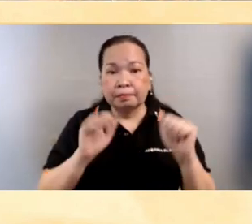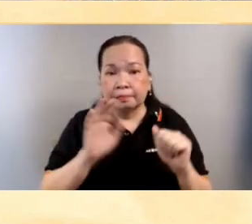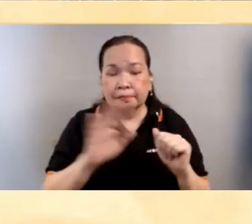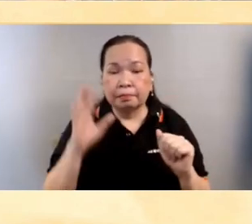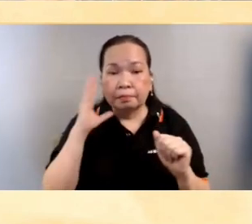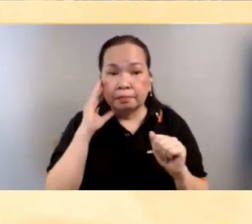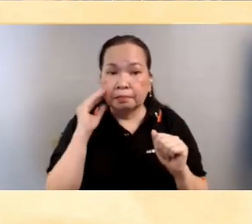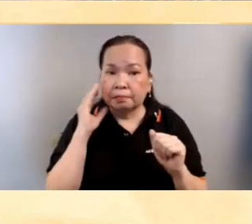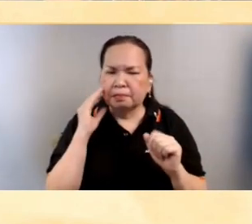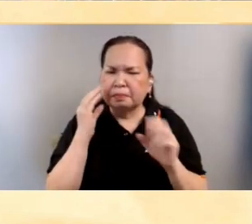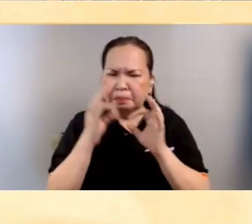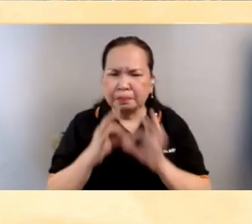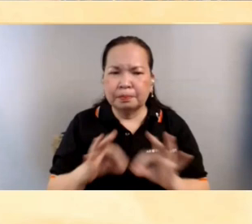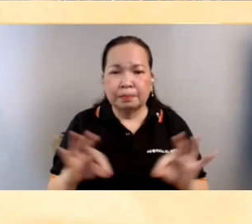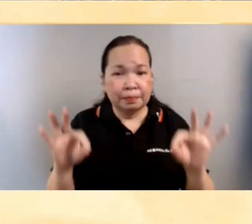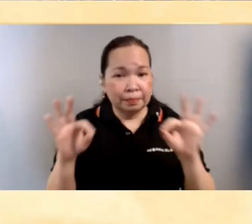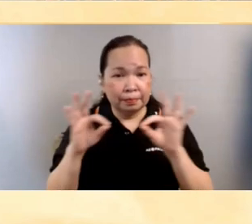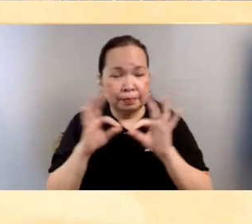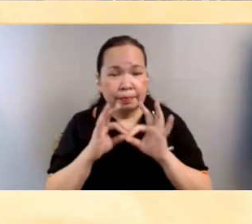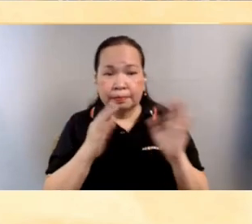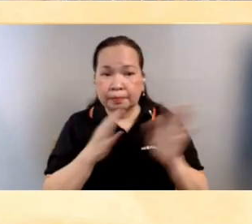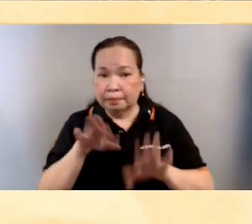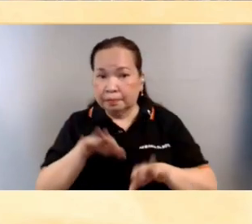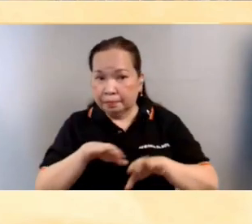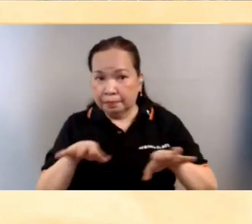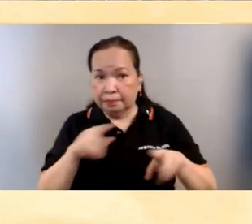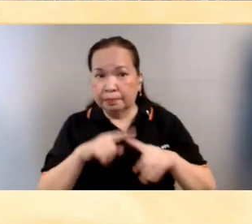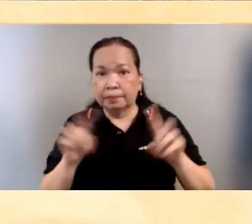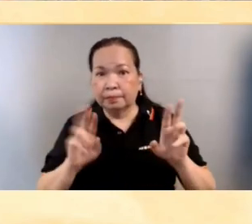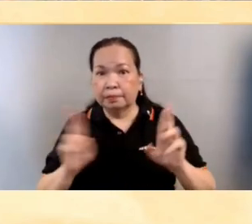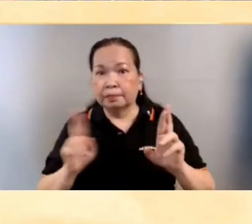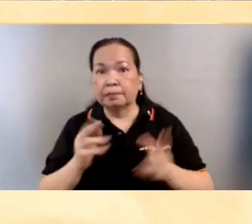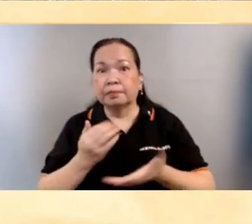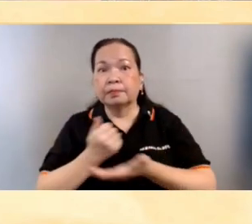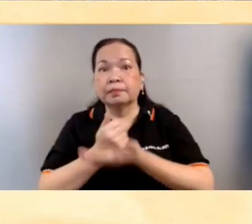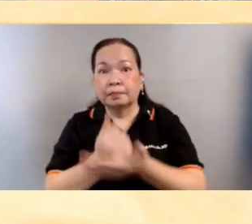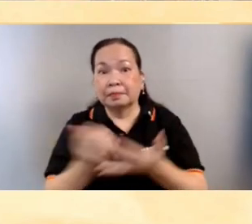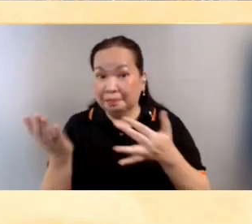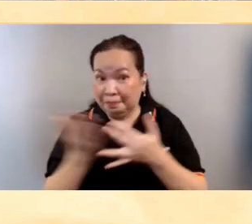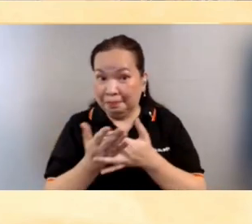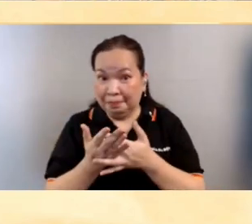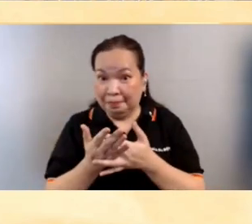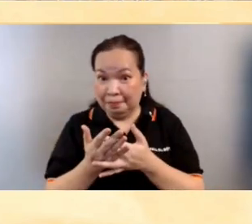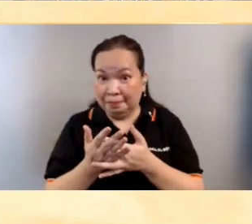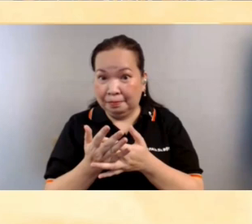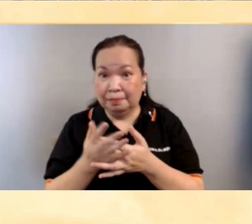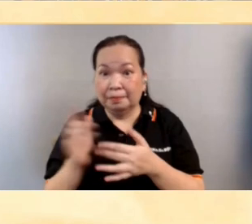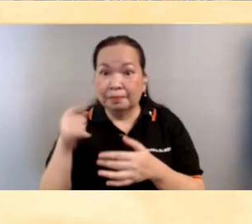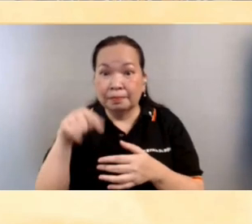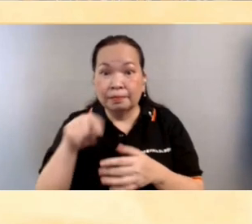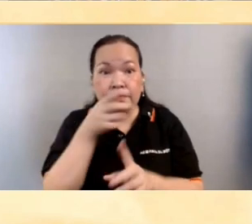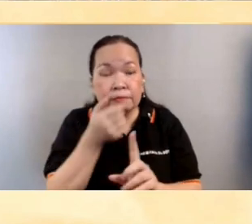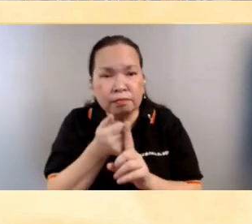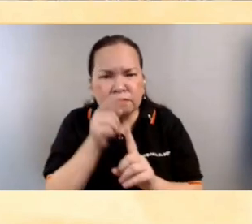is very crucial in preparing the children to receive the psychosocial intervention. In fact, we need to know what's happening to